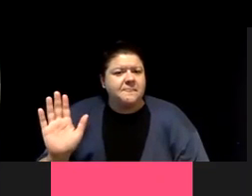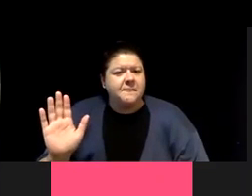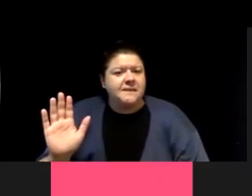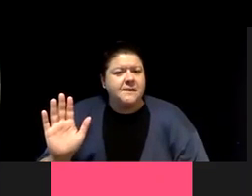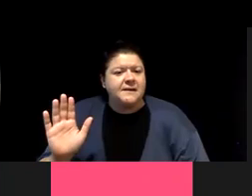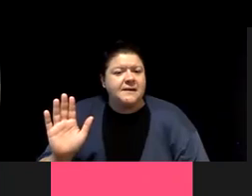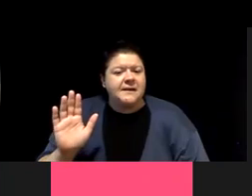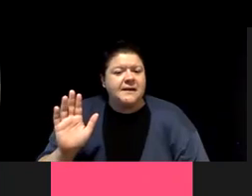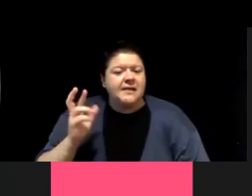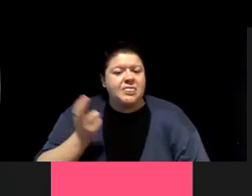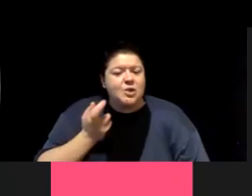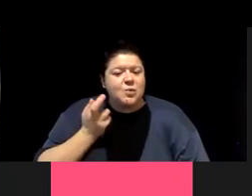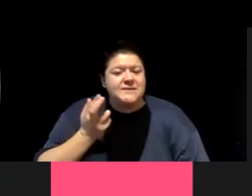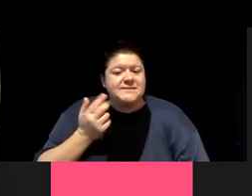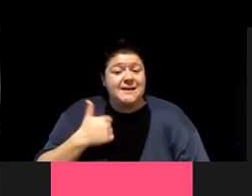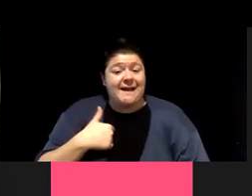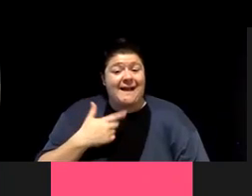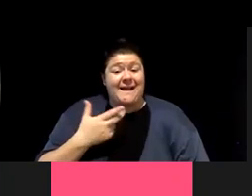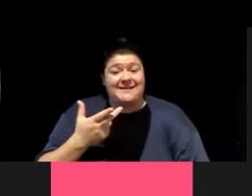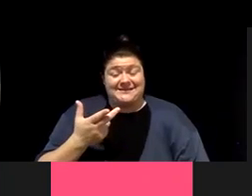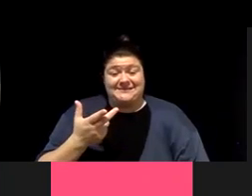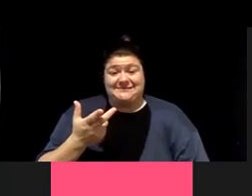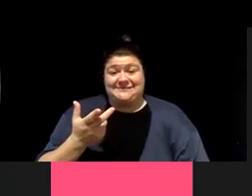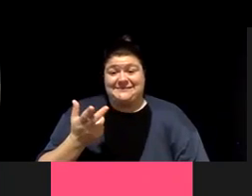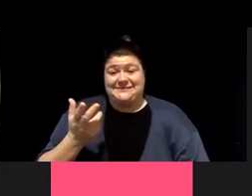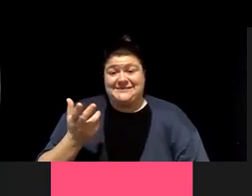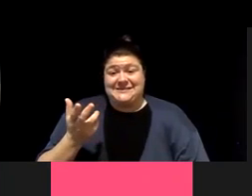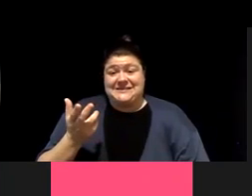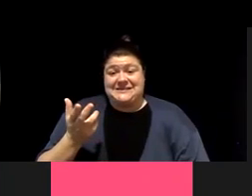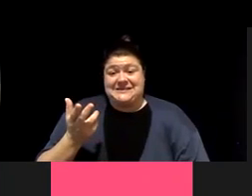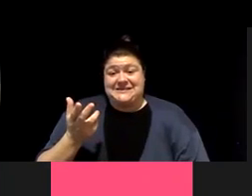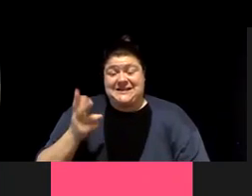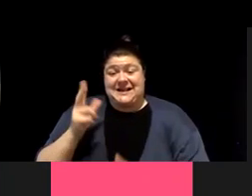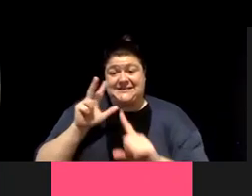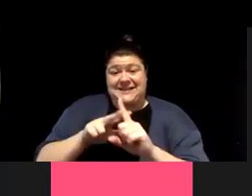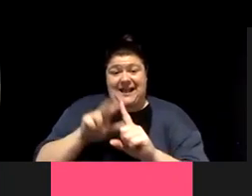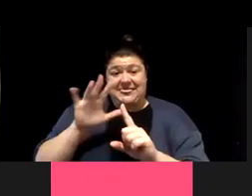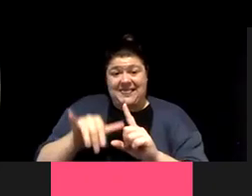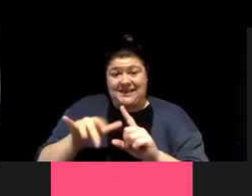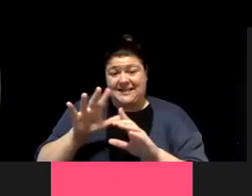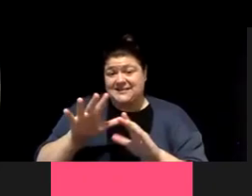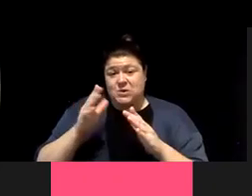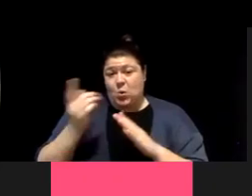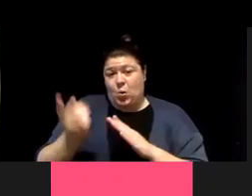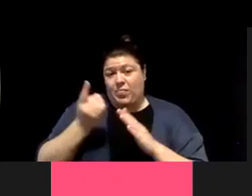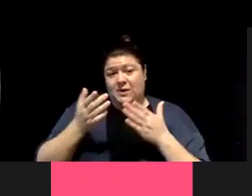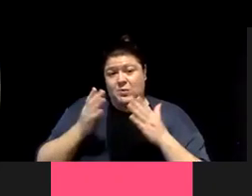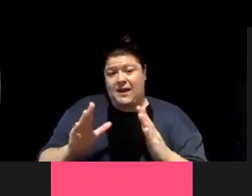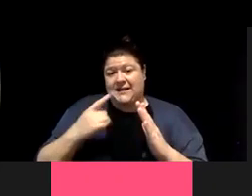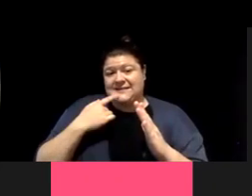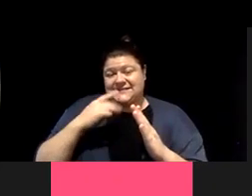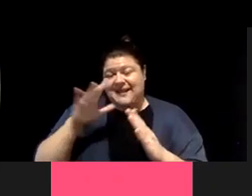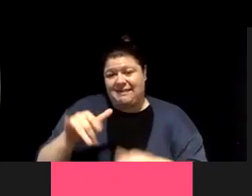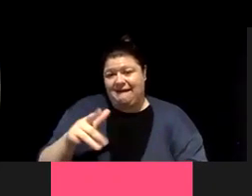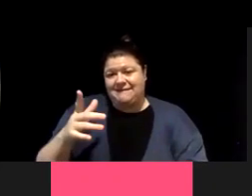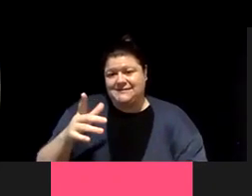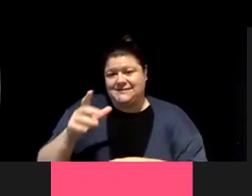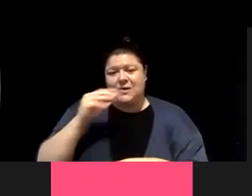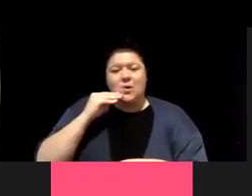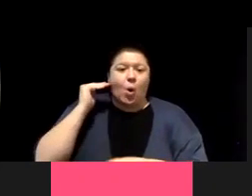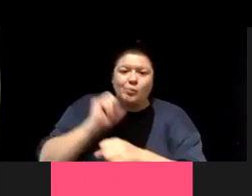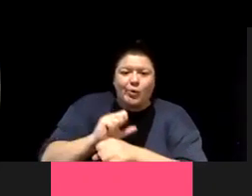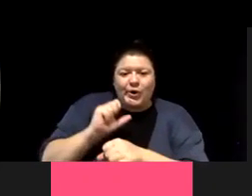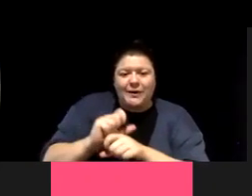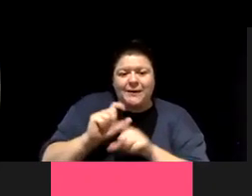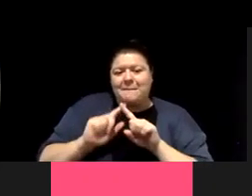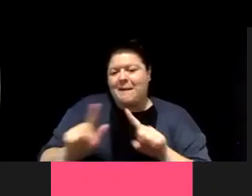that I assigned that is because that's the only way that I can say this is an assignment for you. Okay. But I